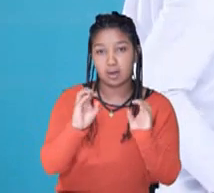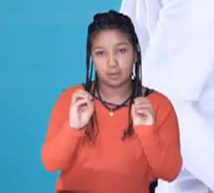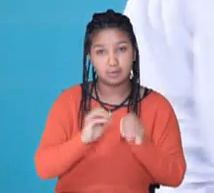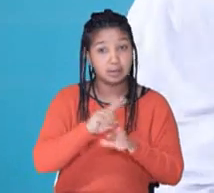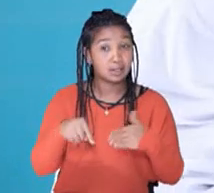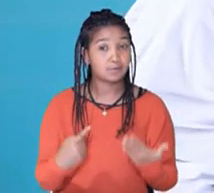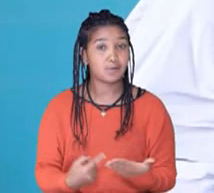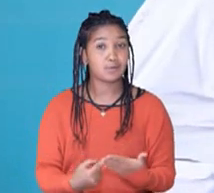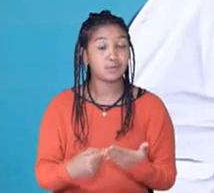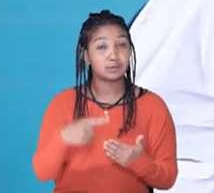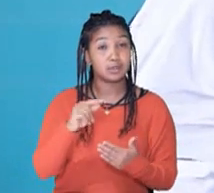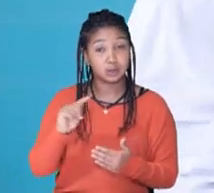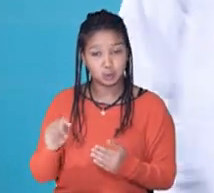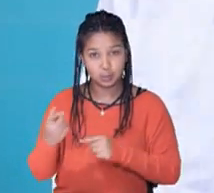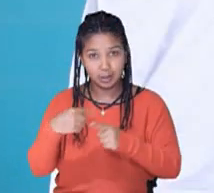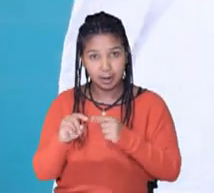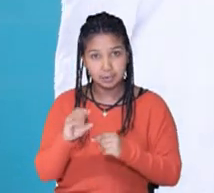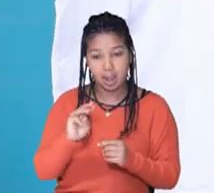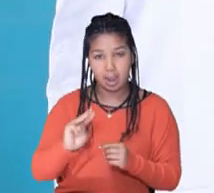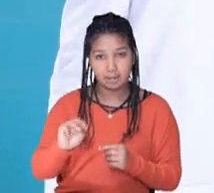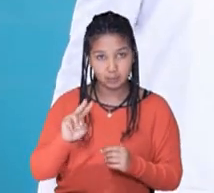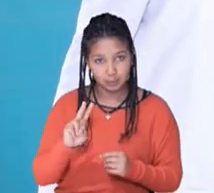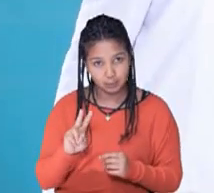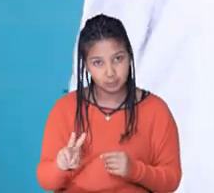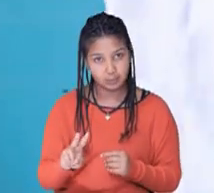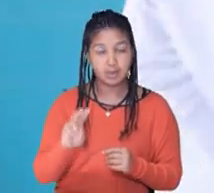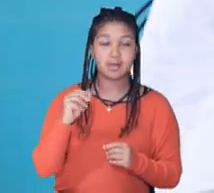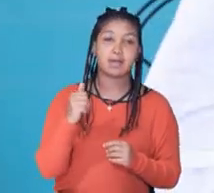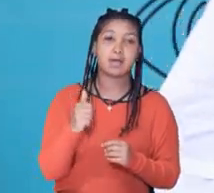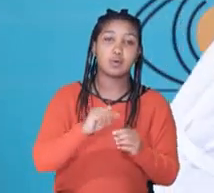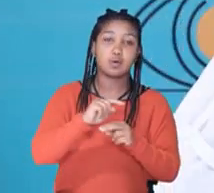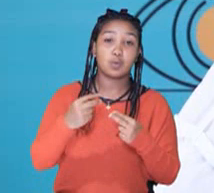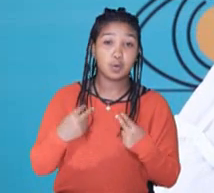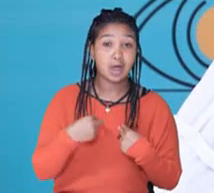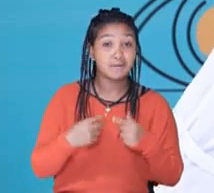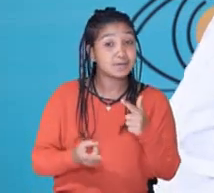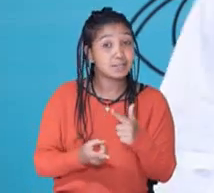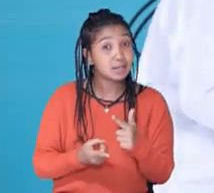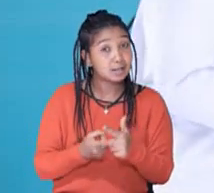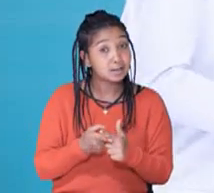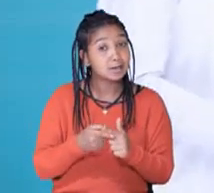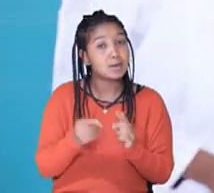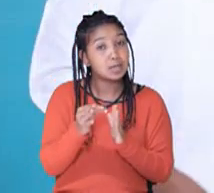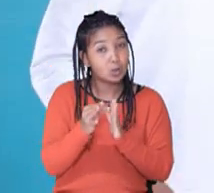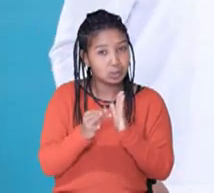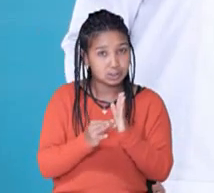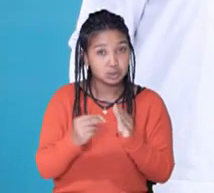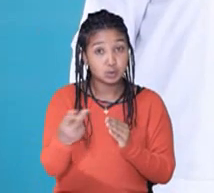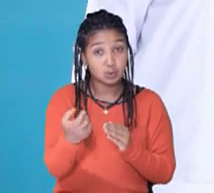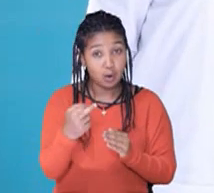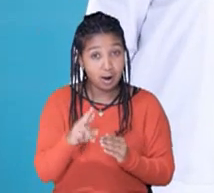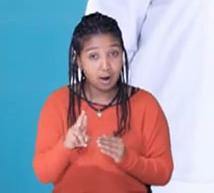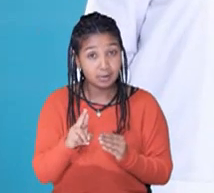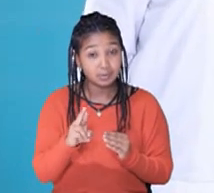0. So the tension 2 becomes m2A. We have our second equation. So far, these two